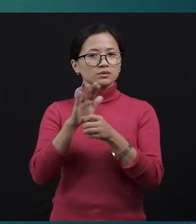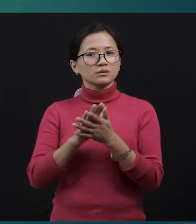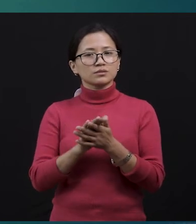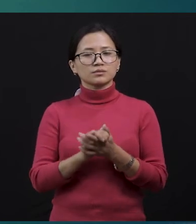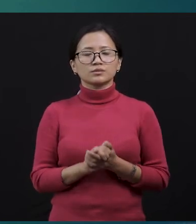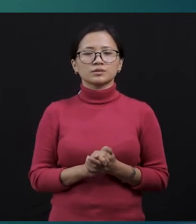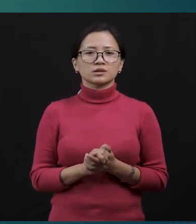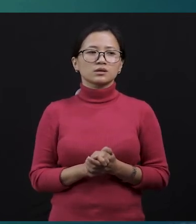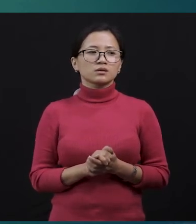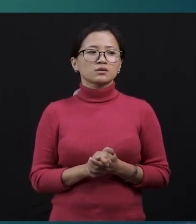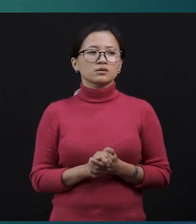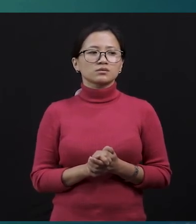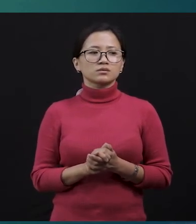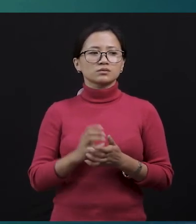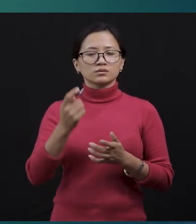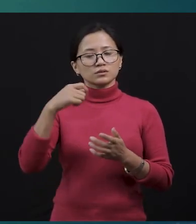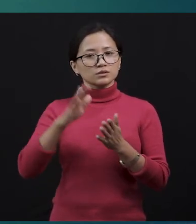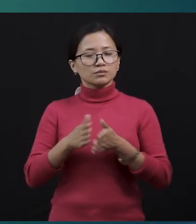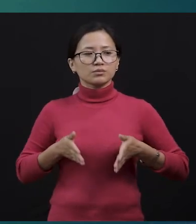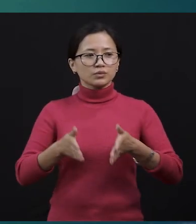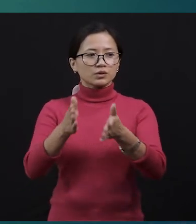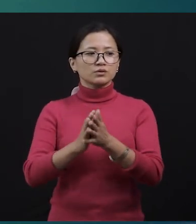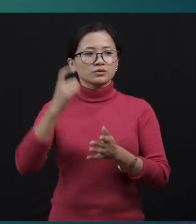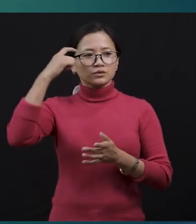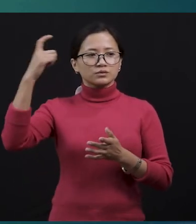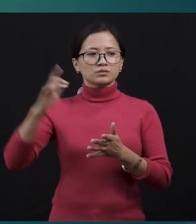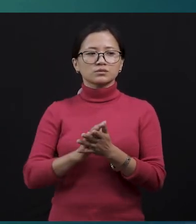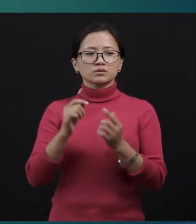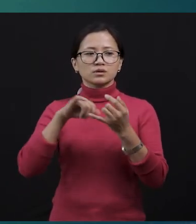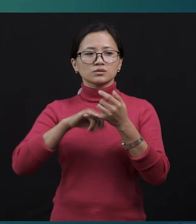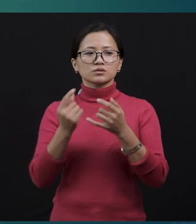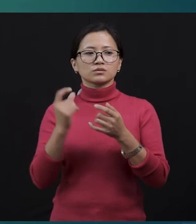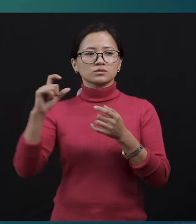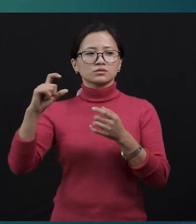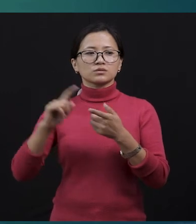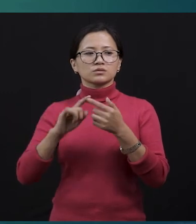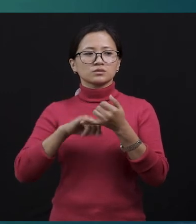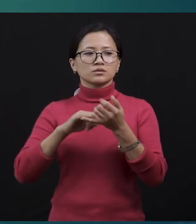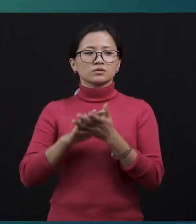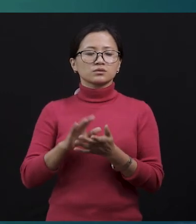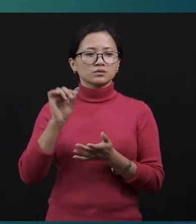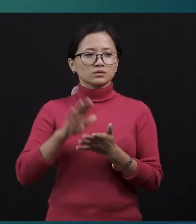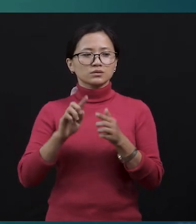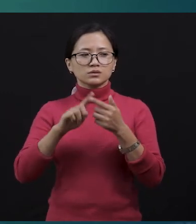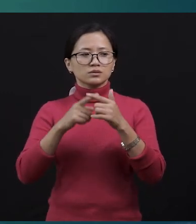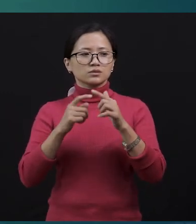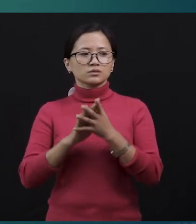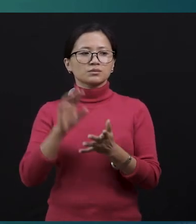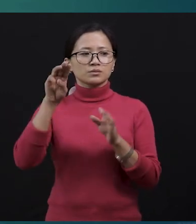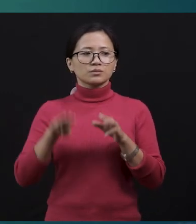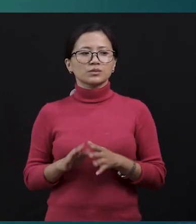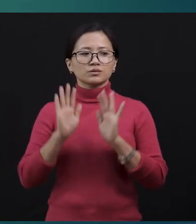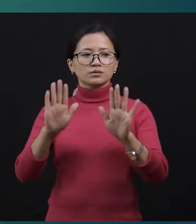message, okay? The path from dreams to success does exist. May you have the vision to find it, the courage to get